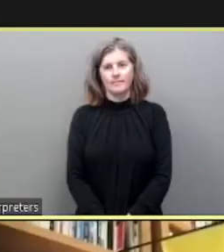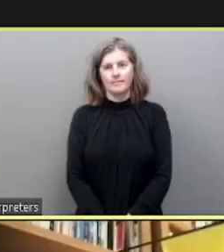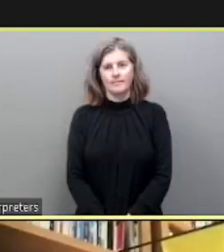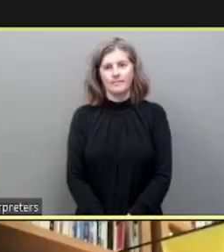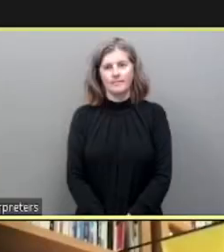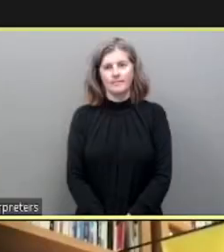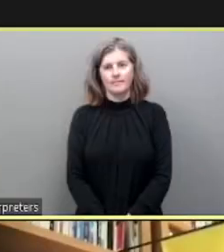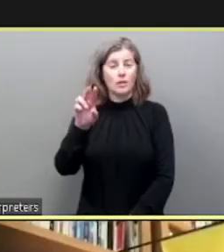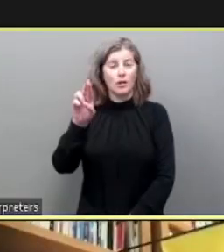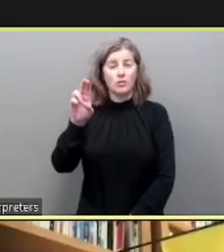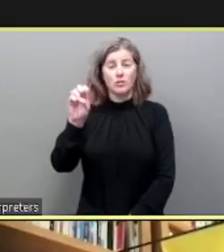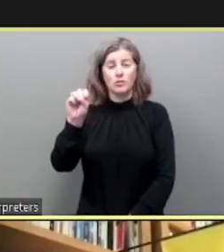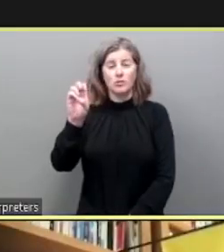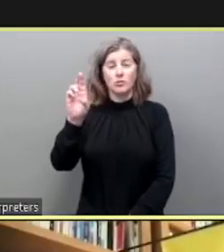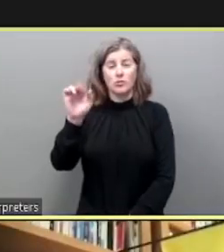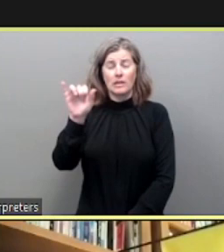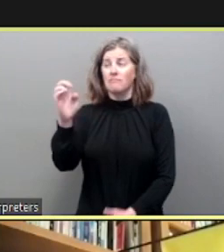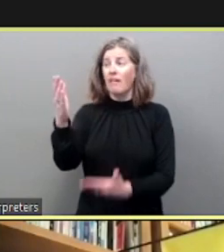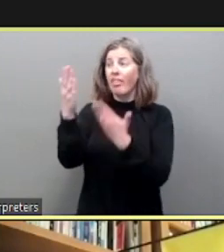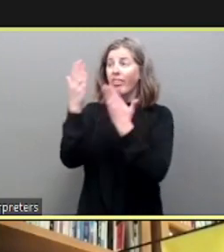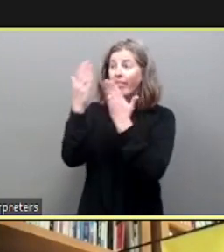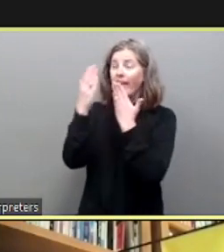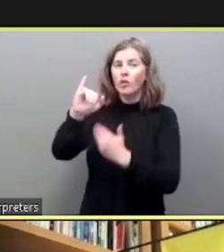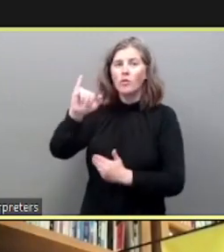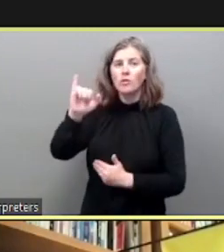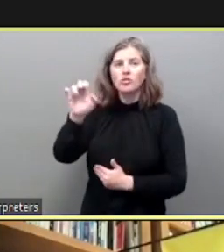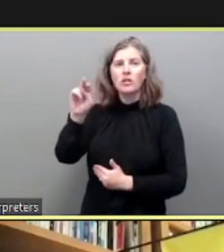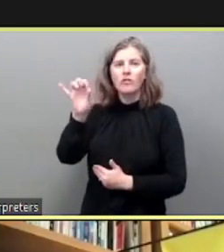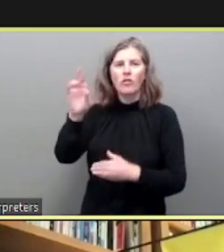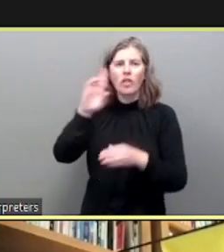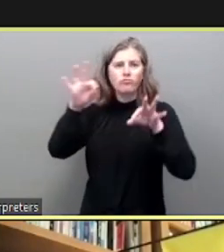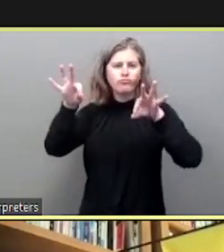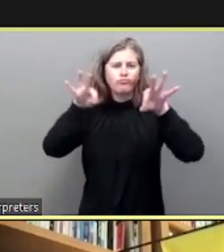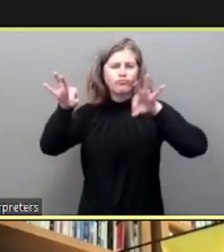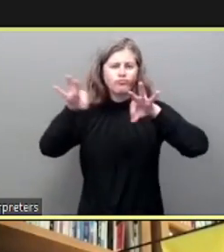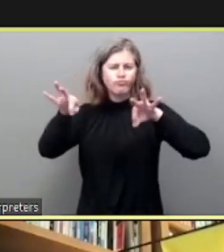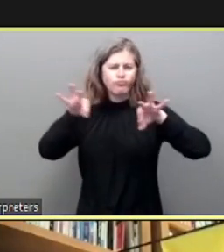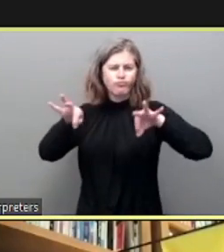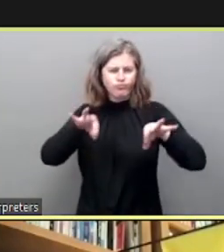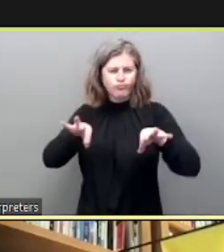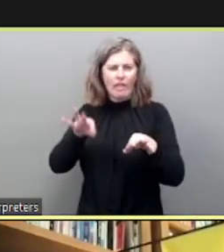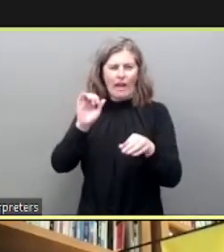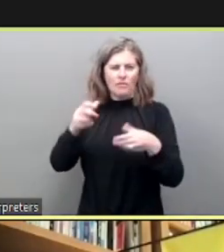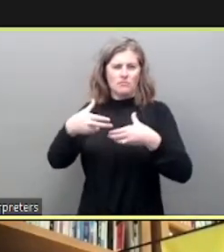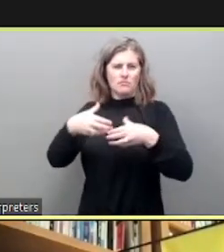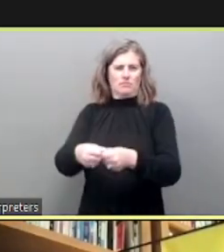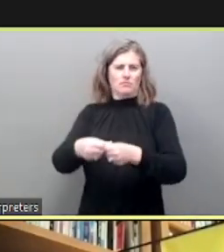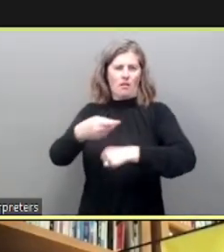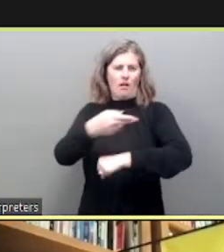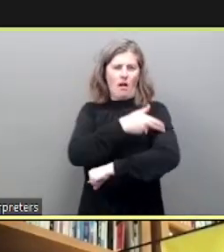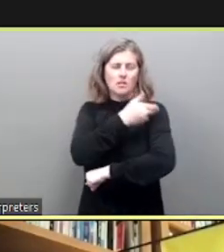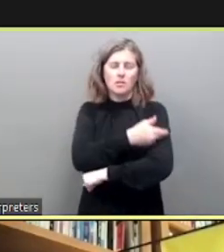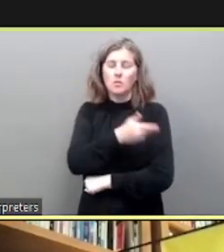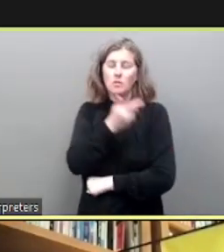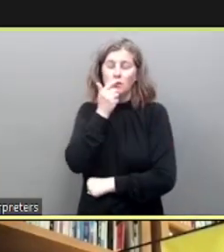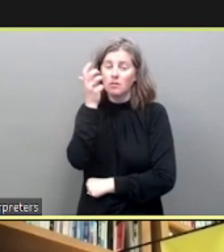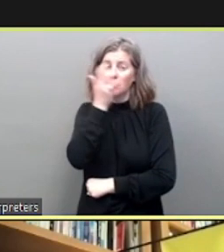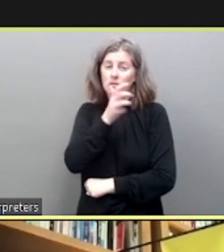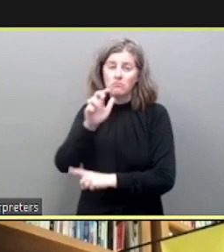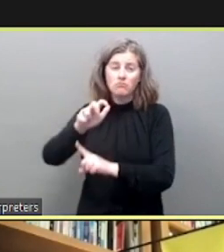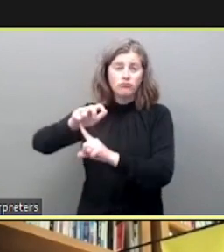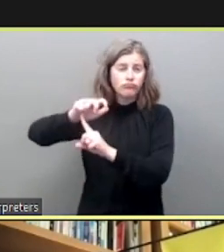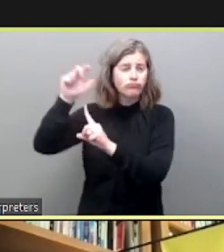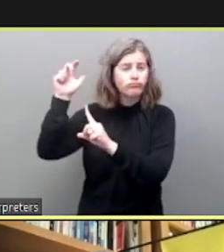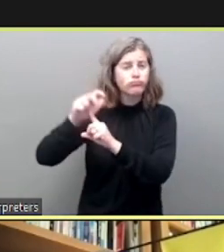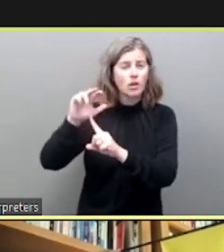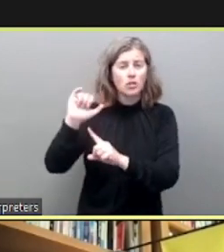Well, thank you very much, Jennifer, for that overview. Jennifer's has just done an amazing job